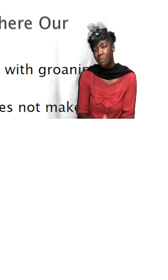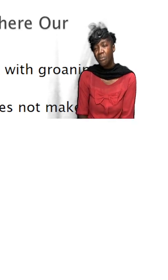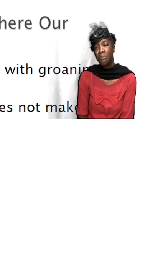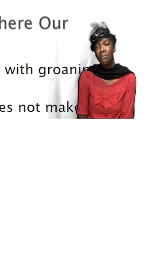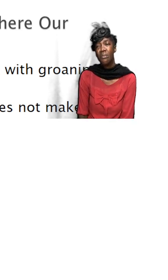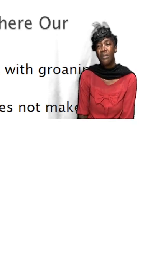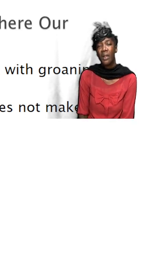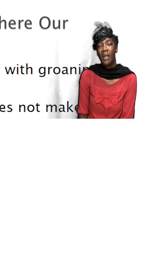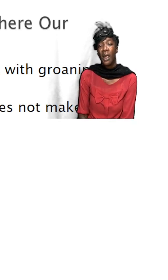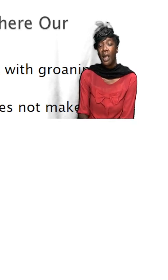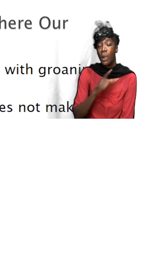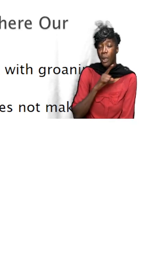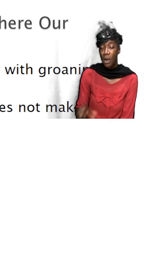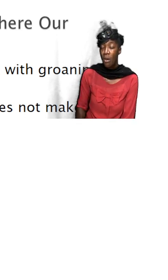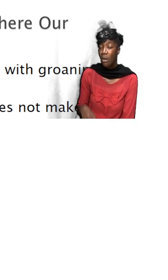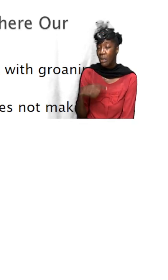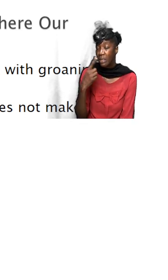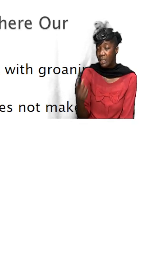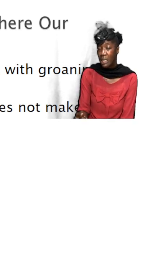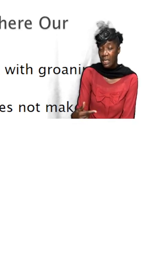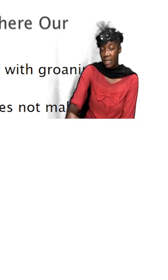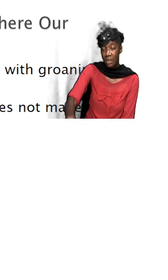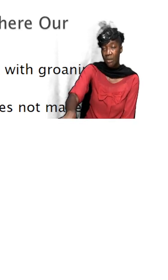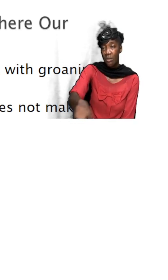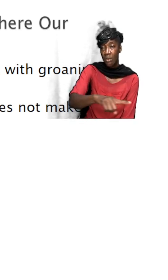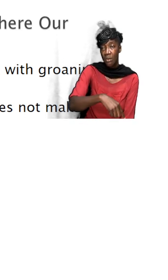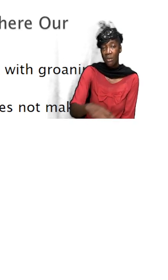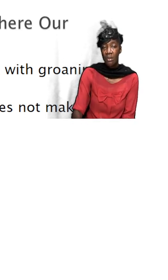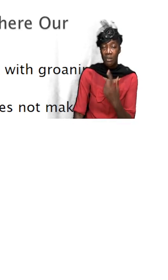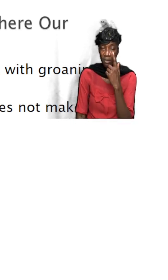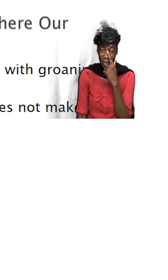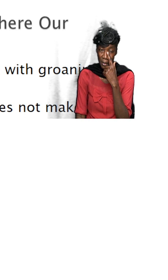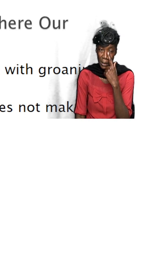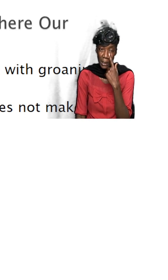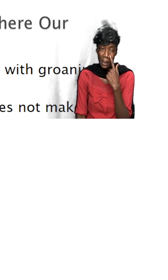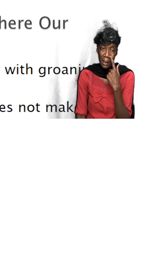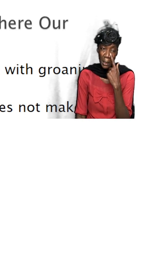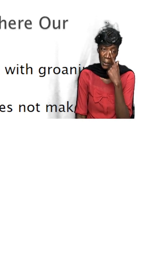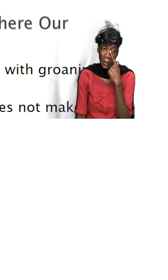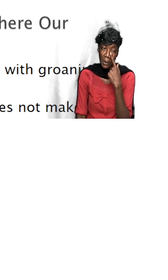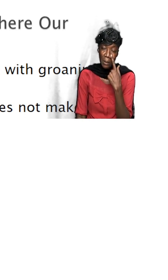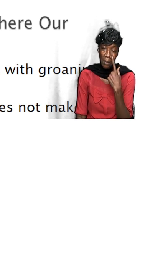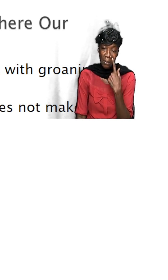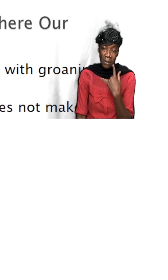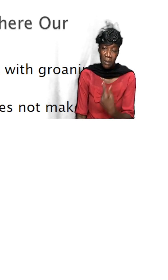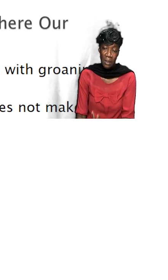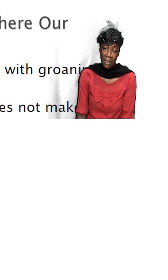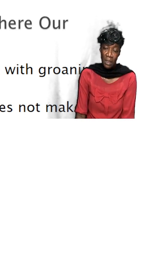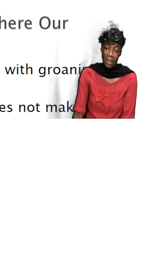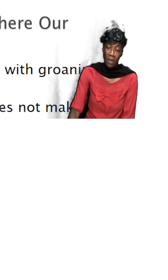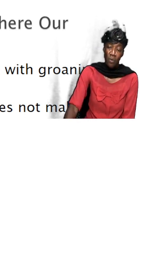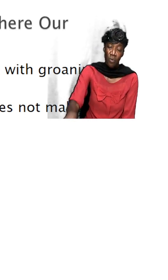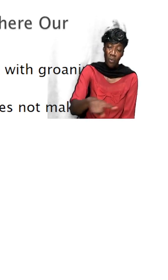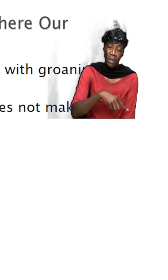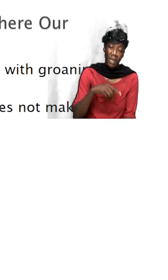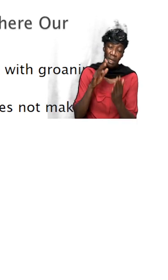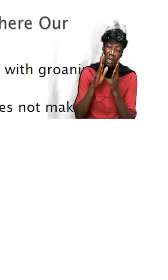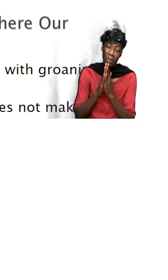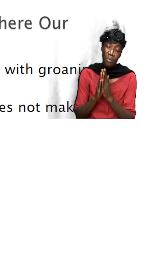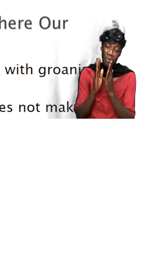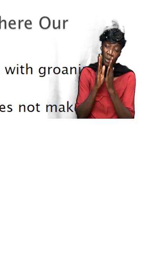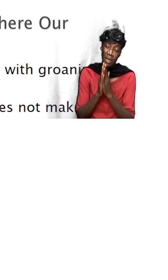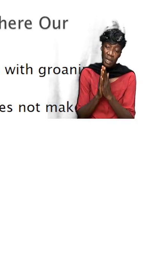Because what the Lord is saying to us, oh God, is that we are praying so much for